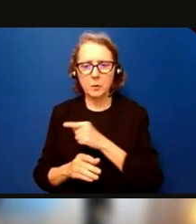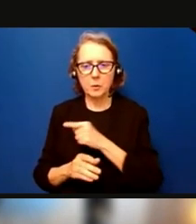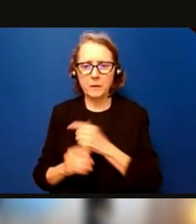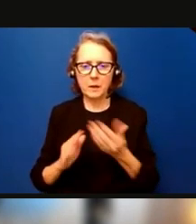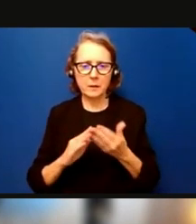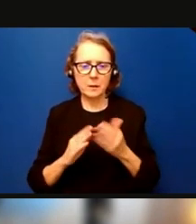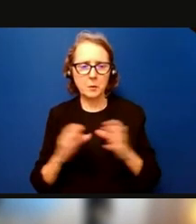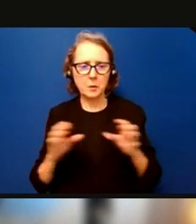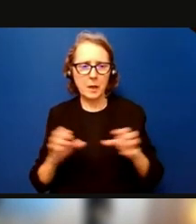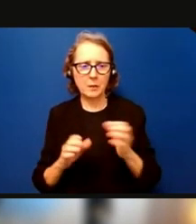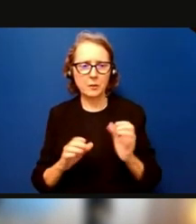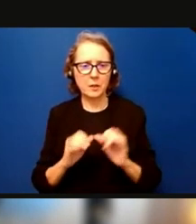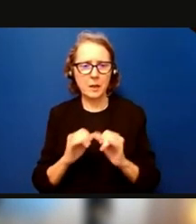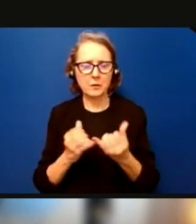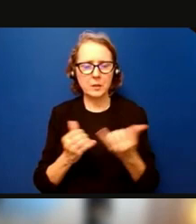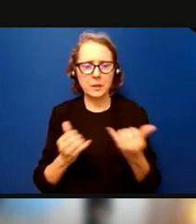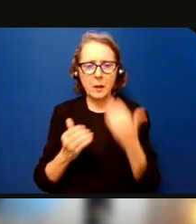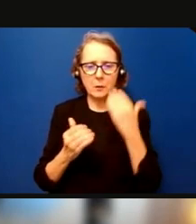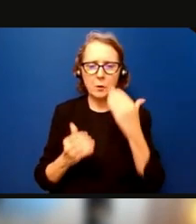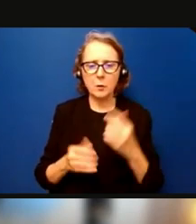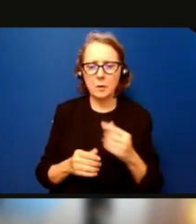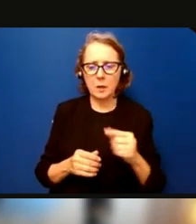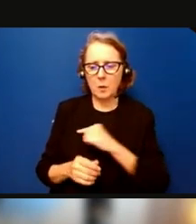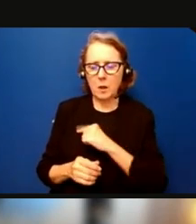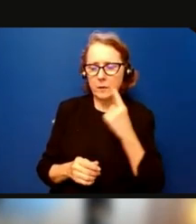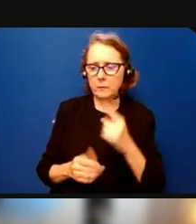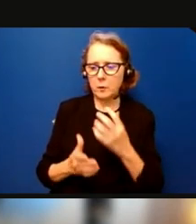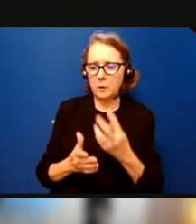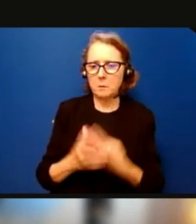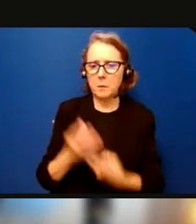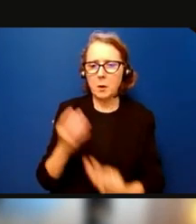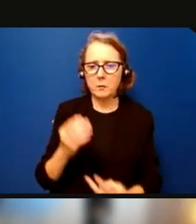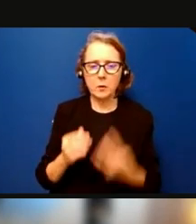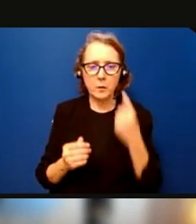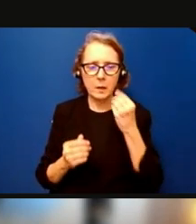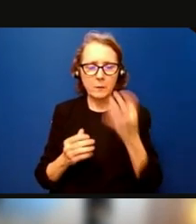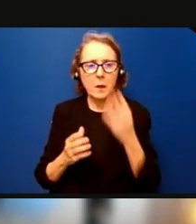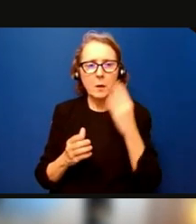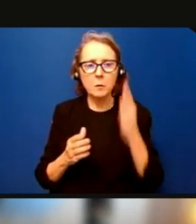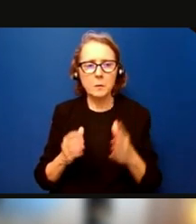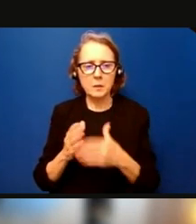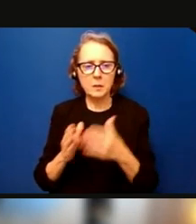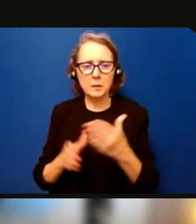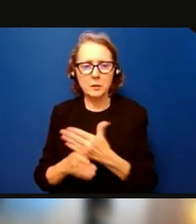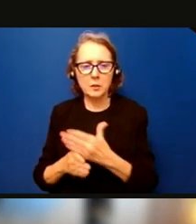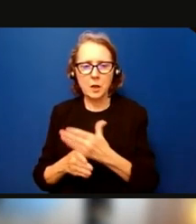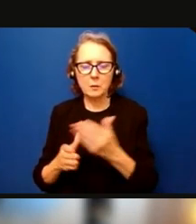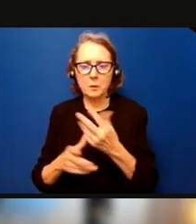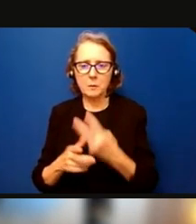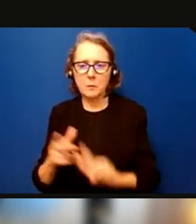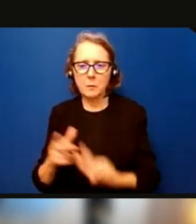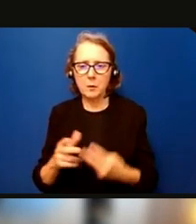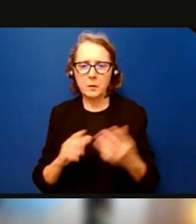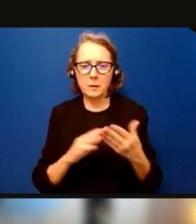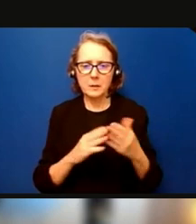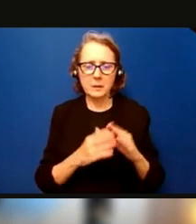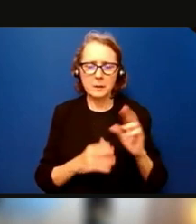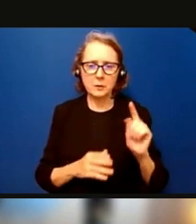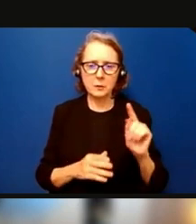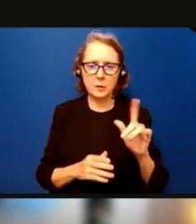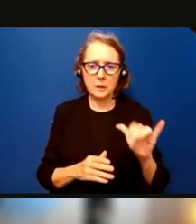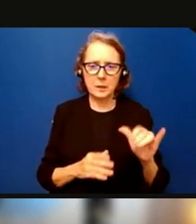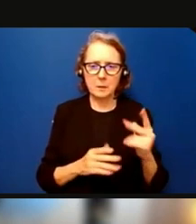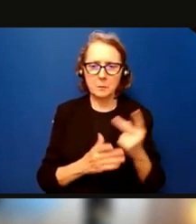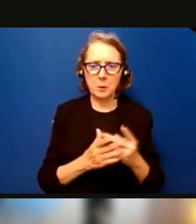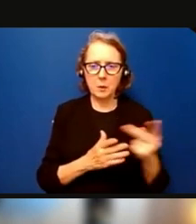agency now knows that they do qualify for both. So that information will be shared with both the city's utility program and